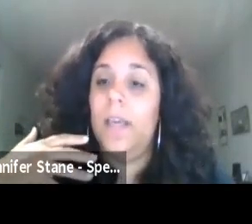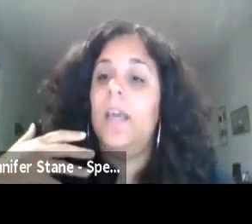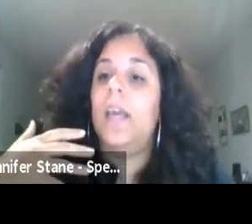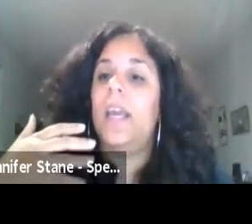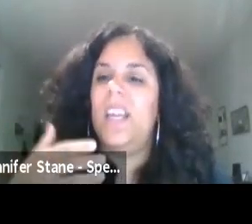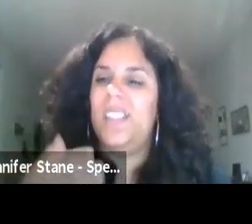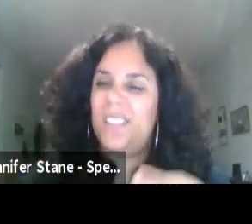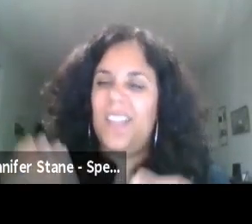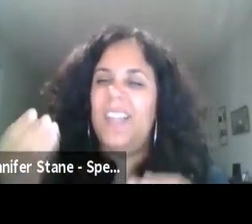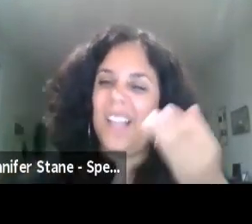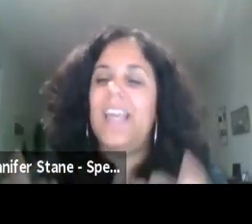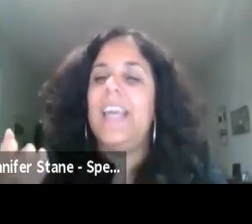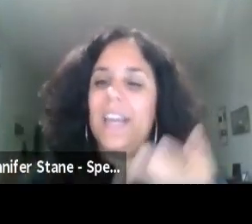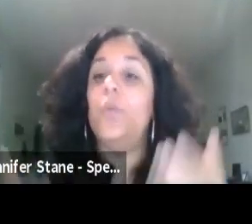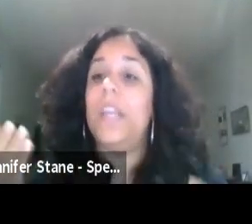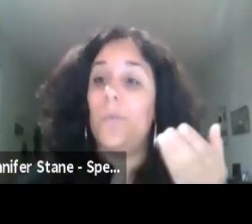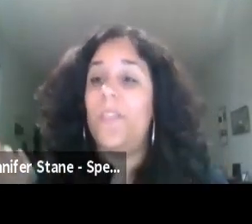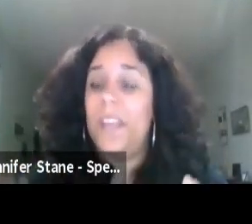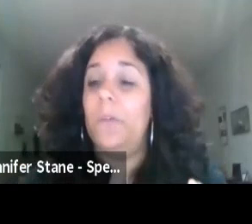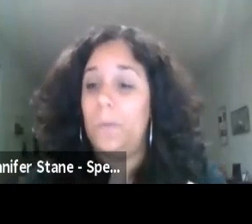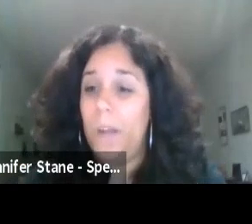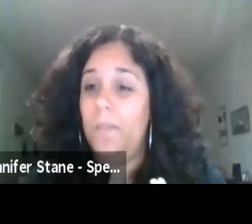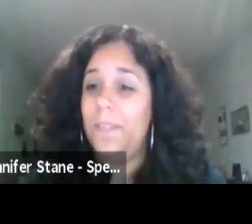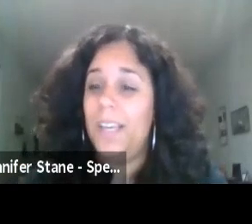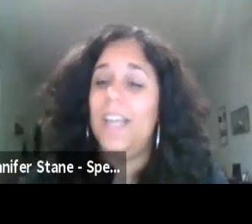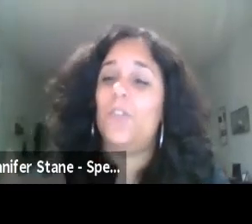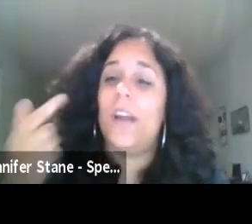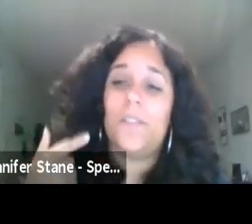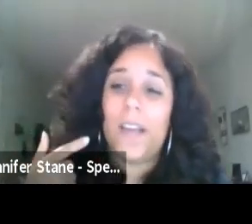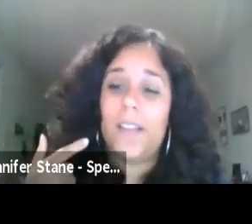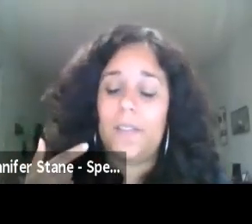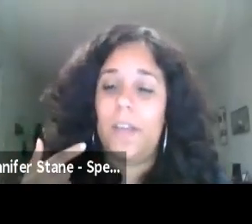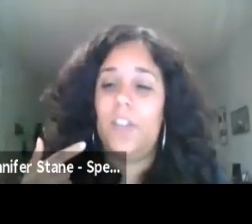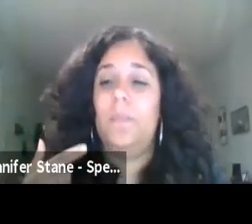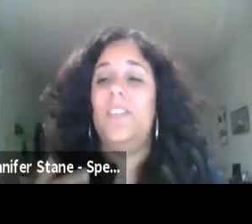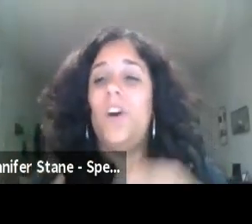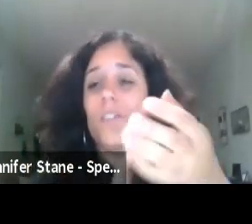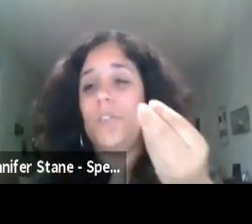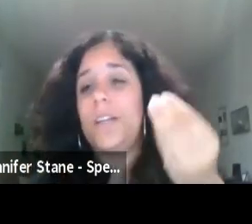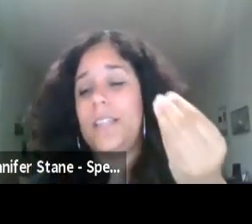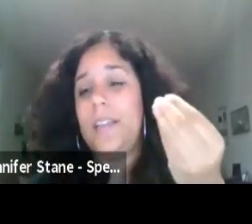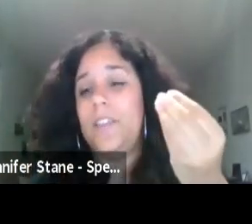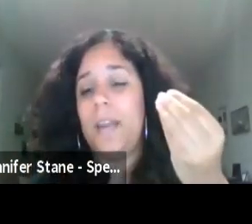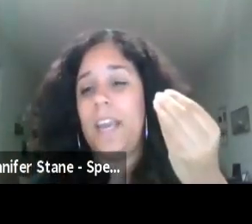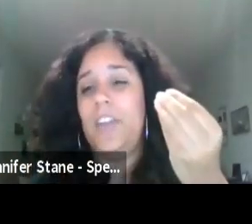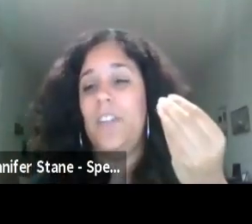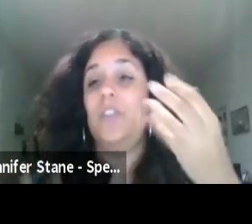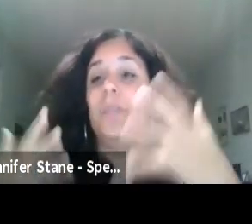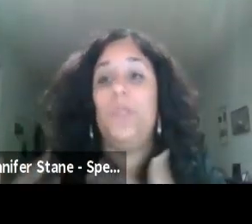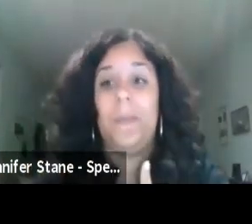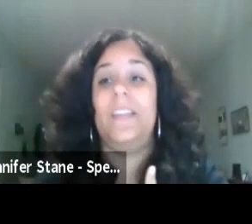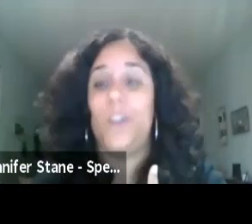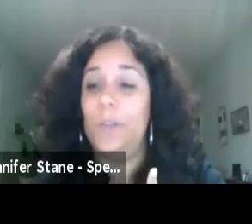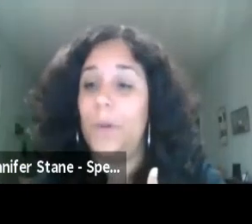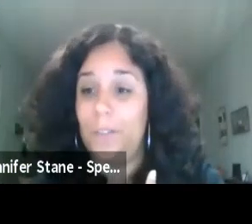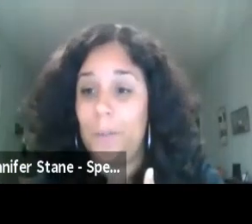disease, it's like it can't do any one thing really well. It's trying to fight this infection, but it's also trying to take this medication that's